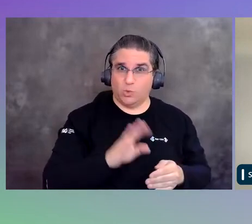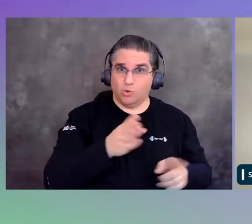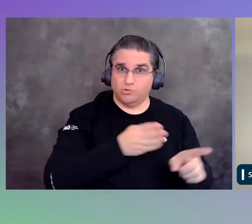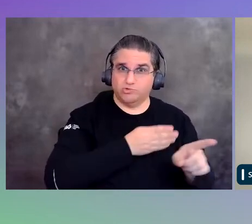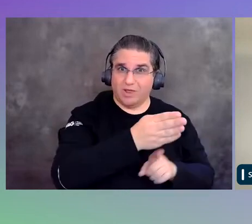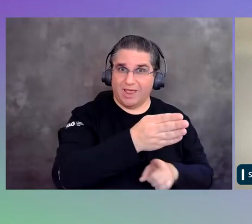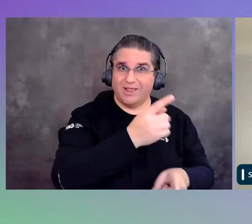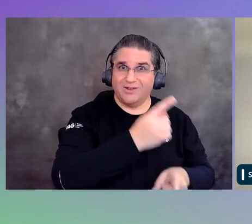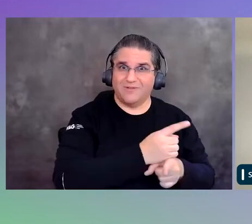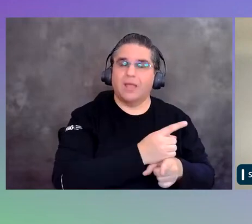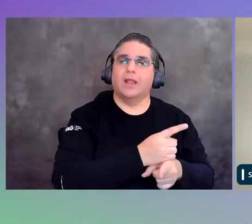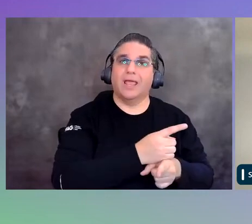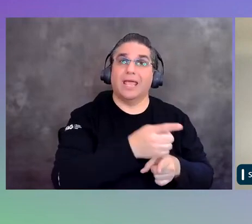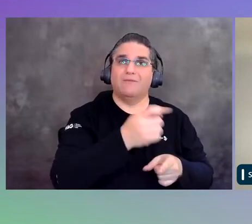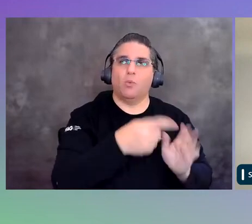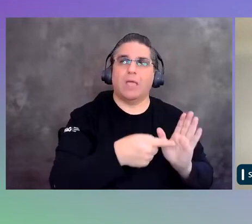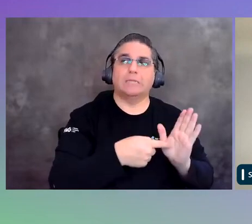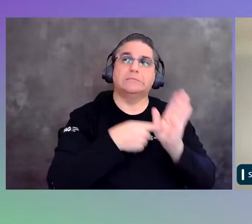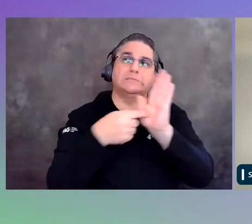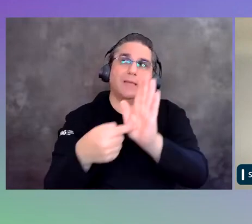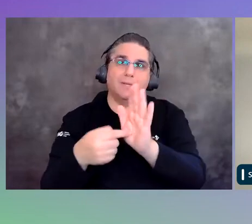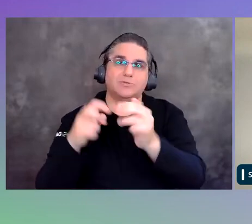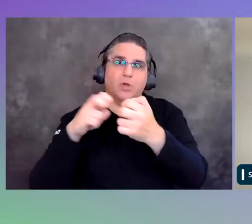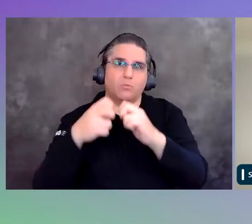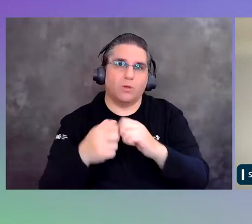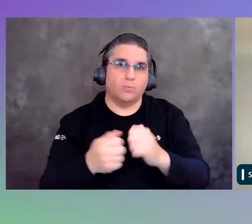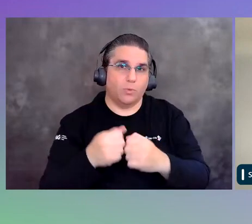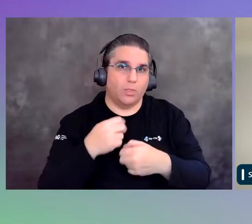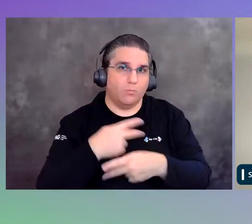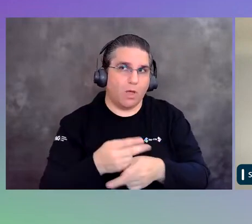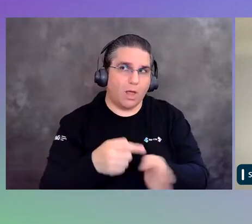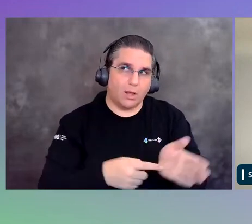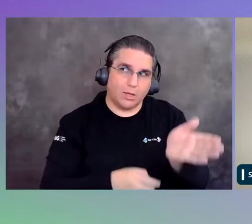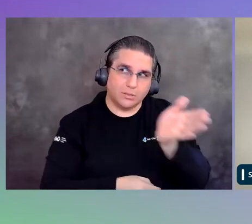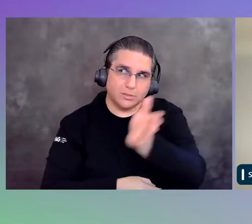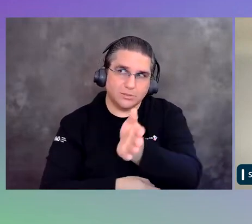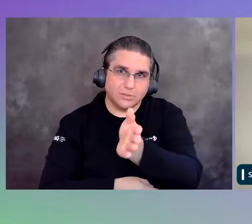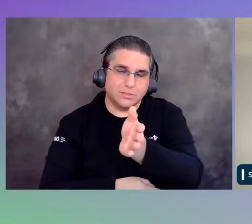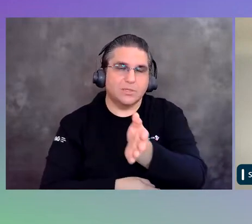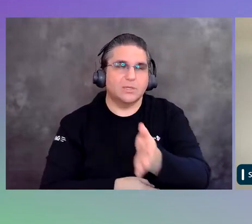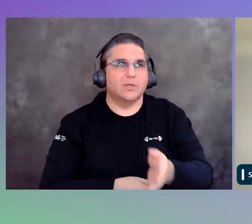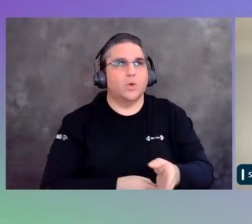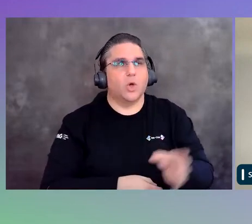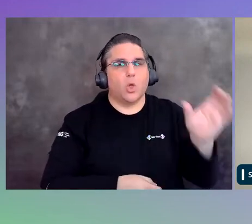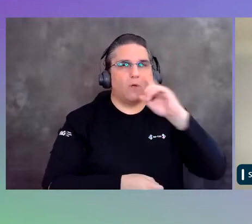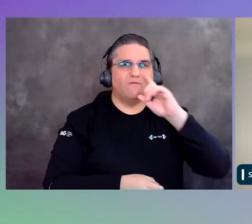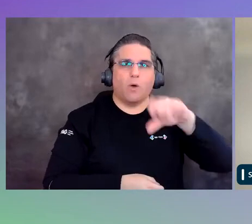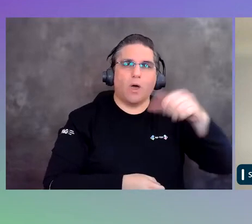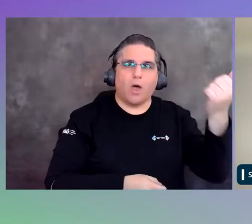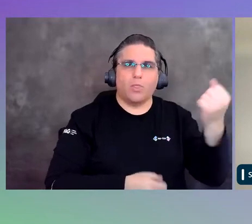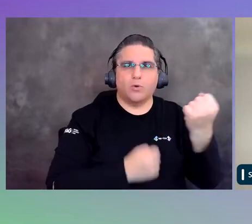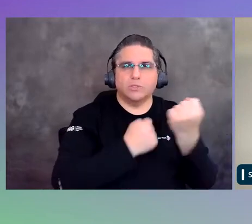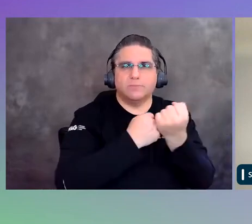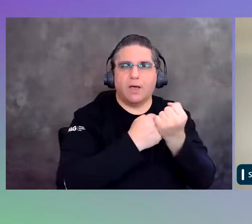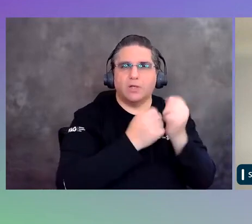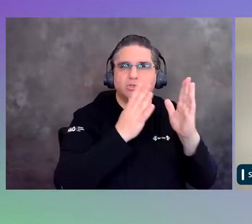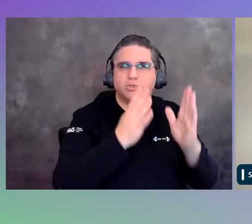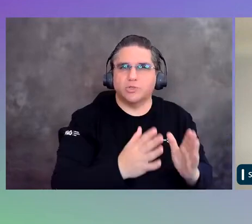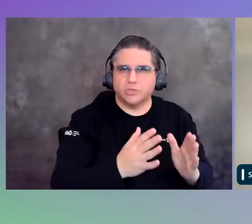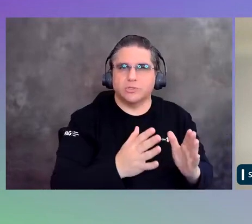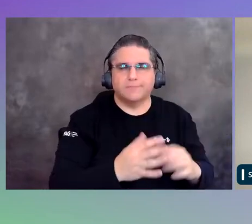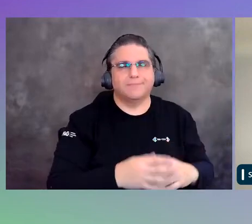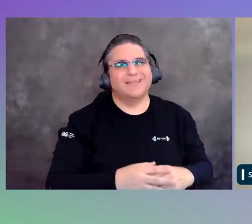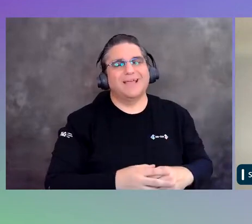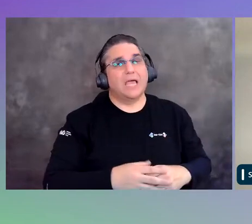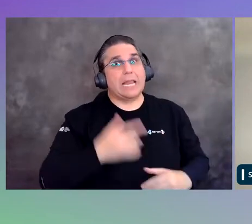demonstrate the problems that are out there with your particular products, look for other sponsors in the business. So in large corporates,